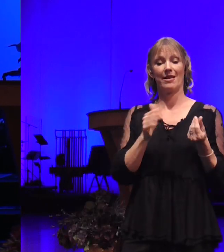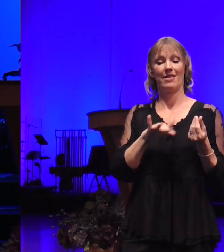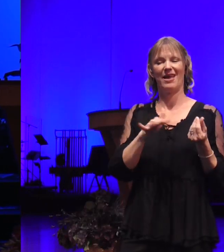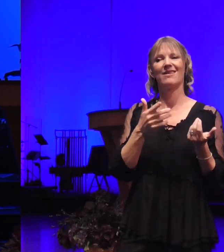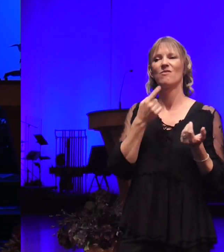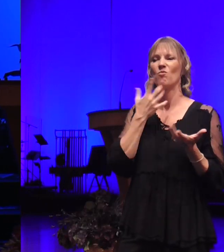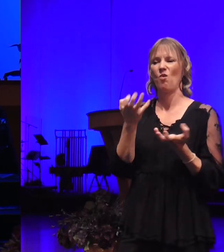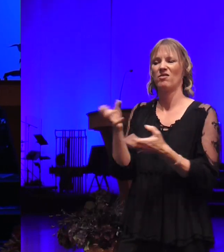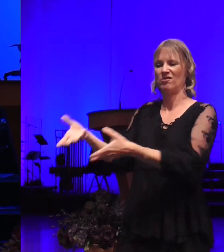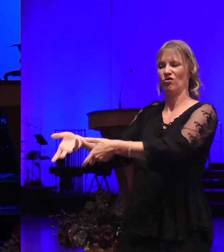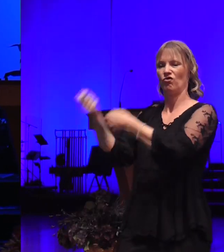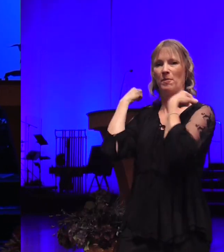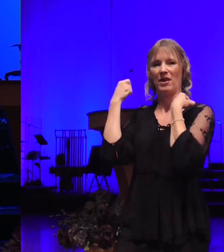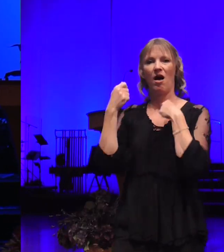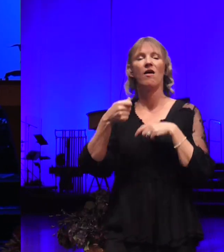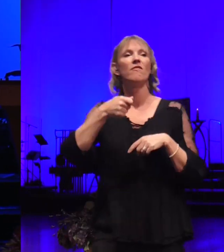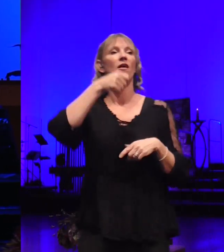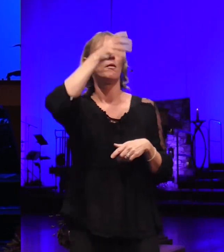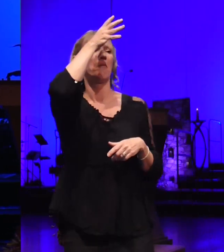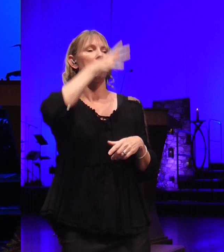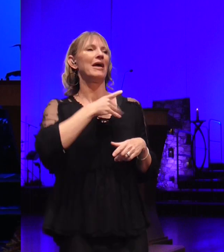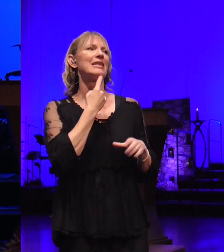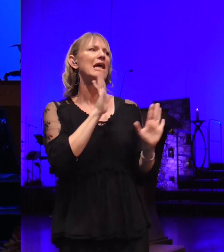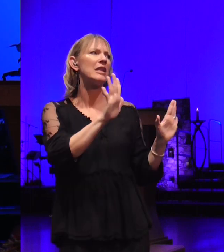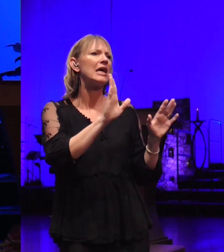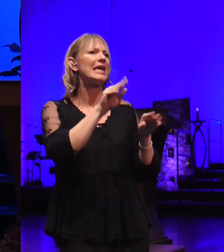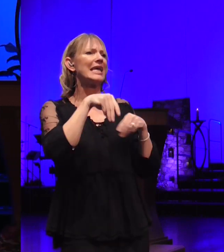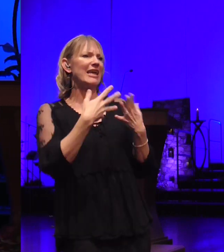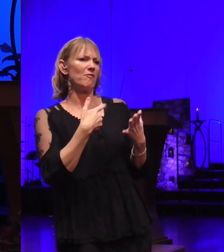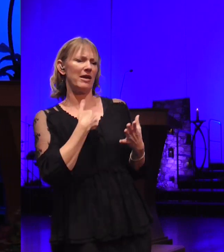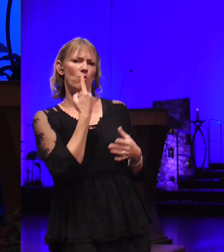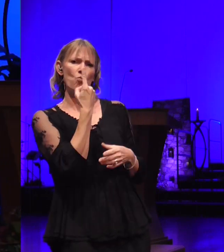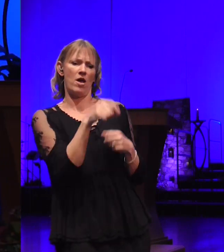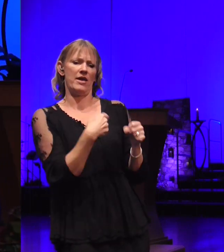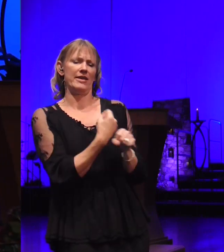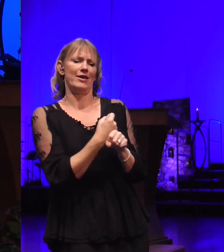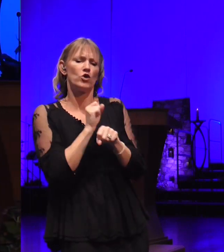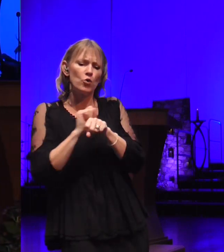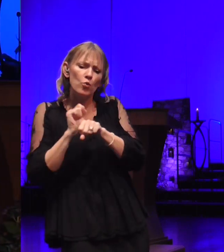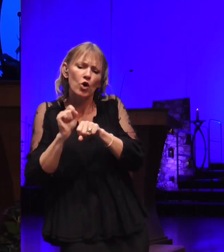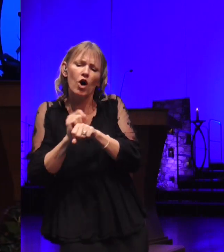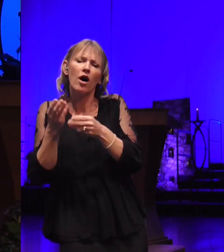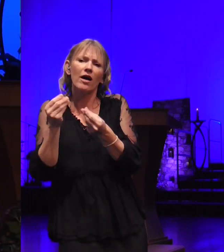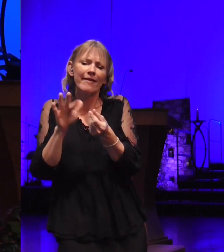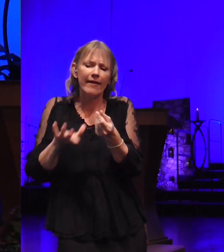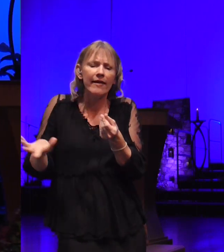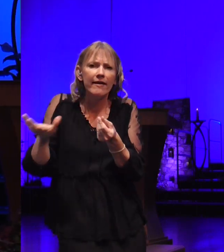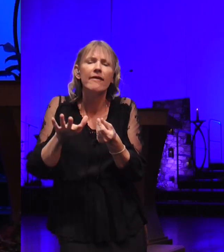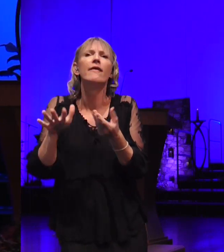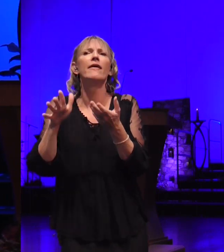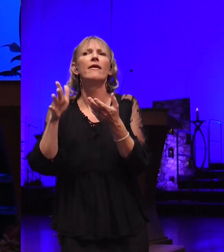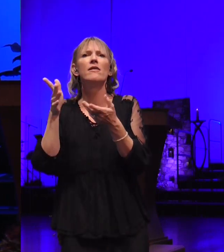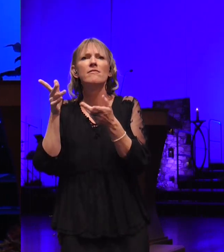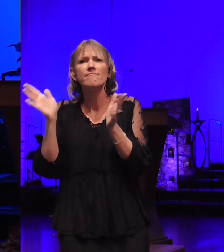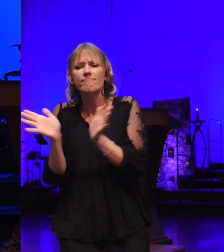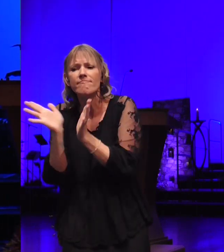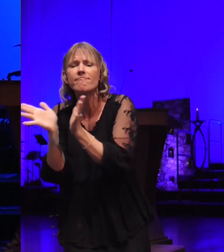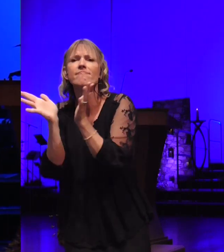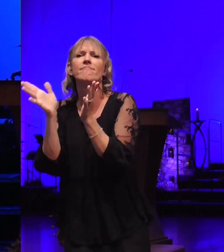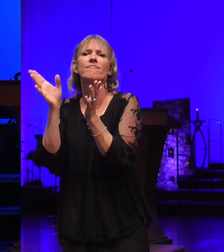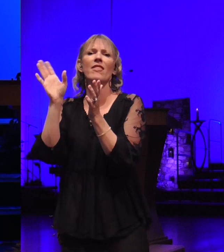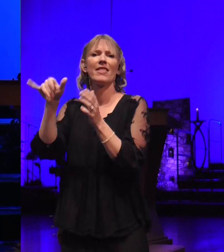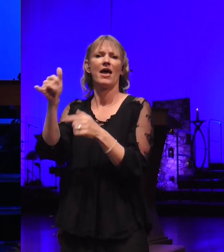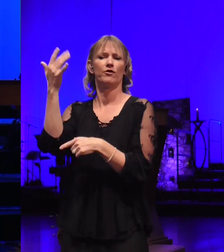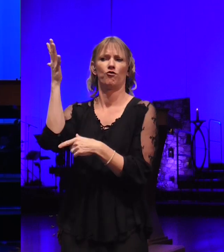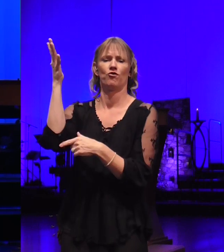gardener says, just give me a year to work on the soil, to work on everything else that's nurturing that